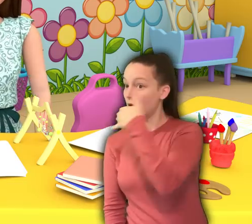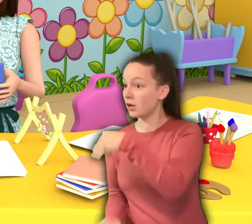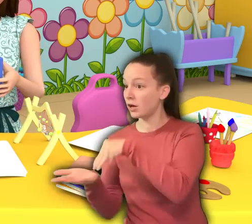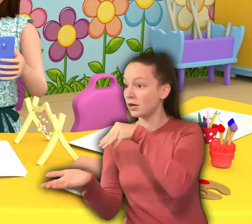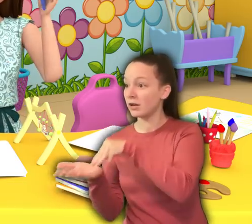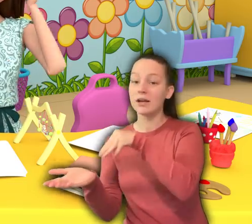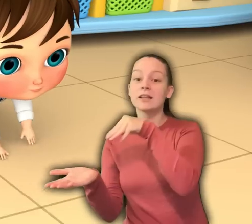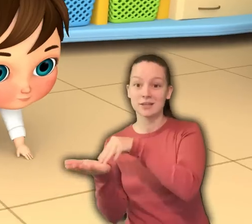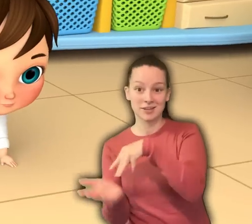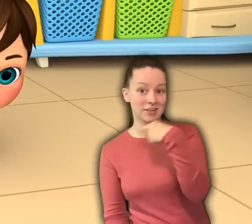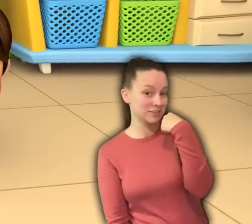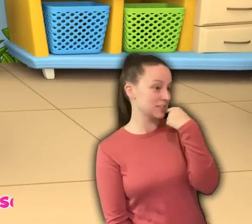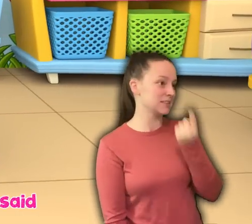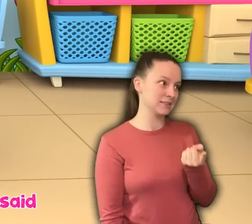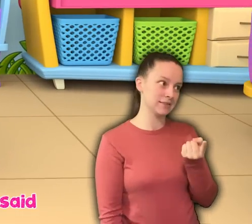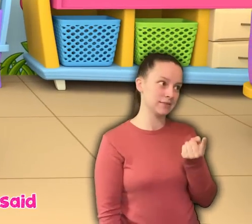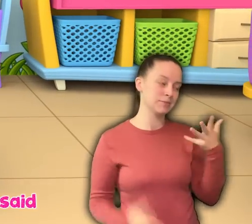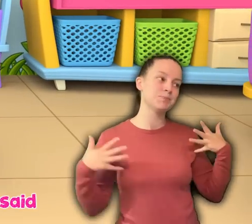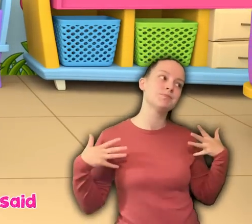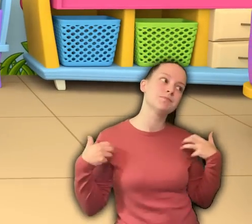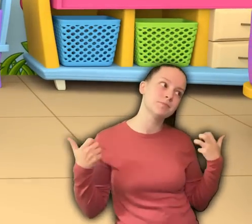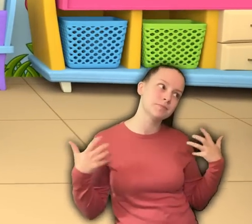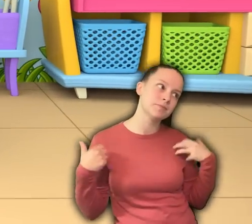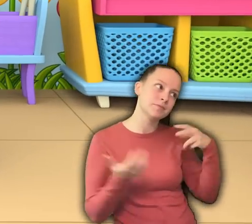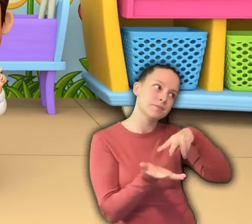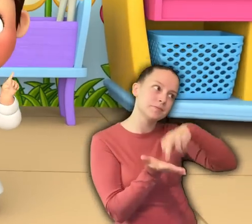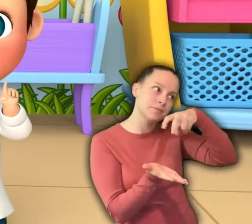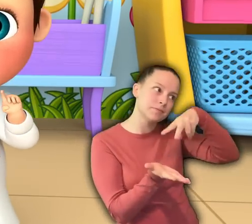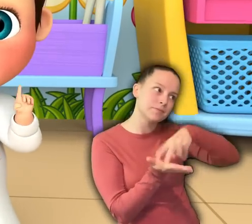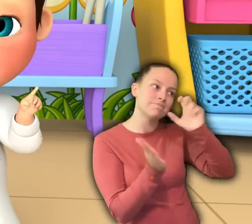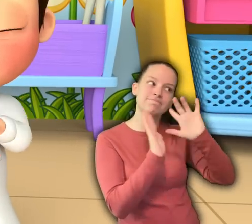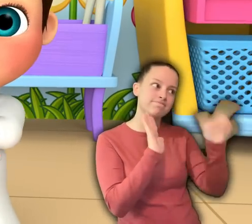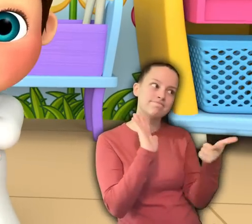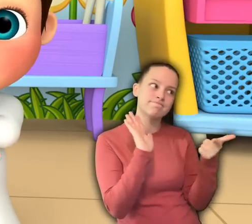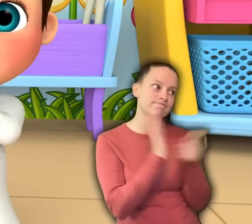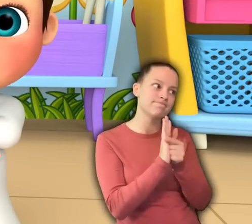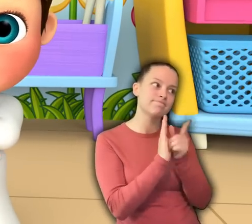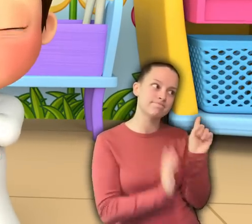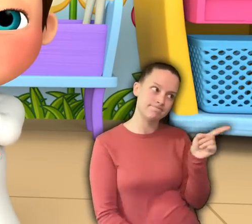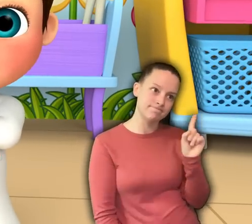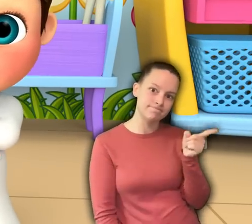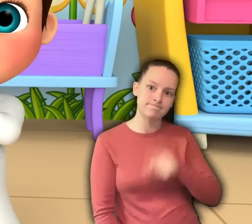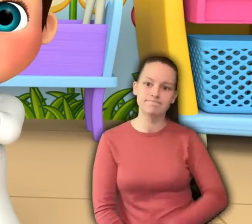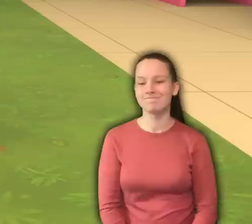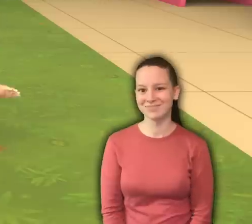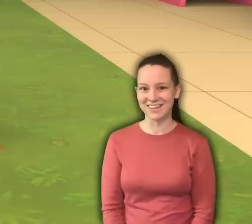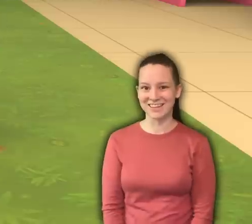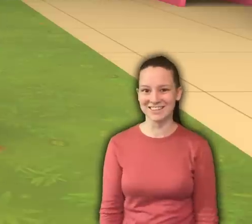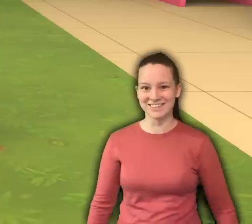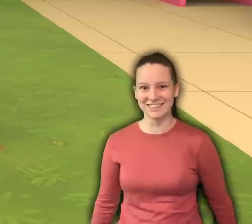so mama called the doctor and the doctor said no more monkeys jumping on the